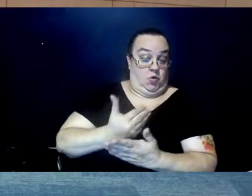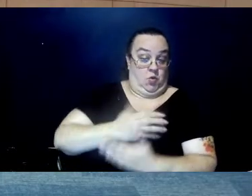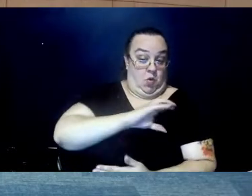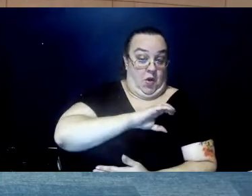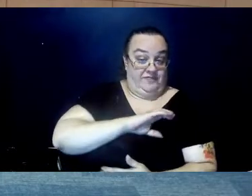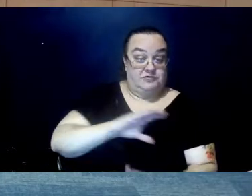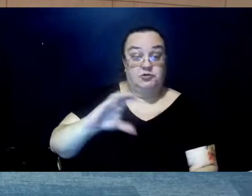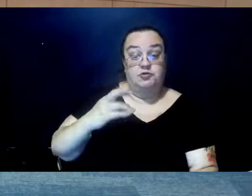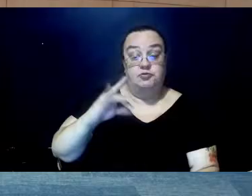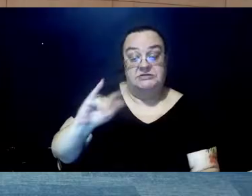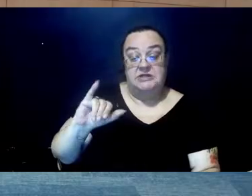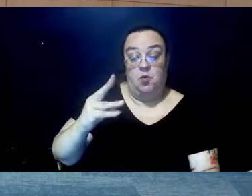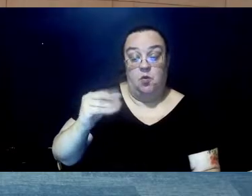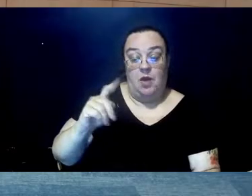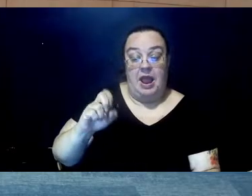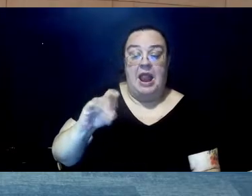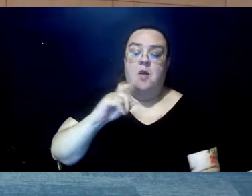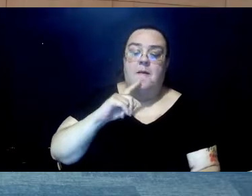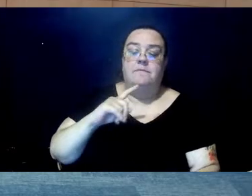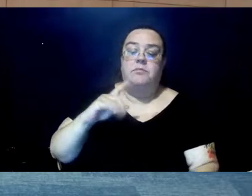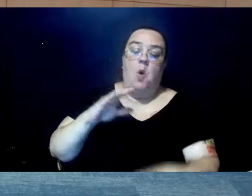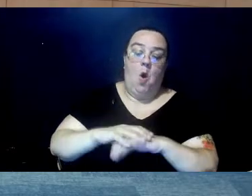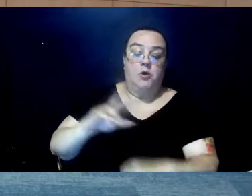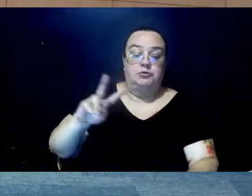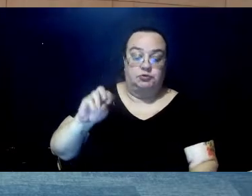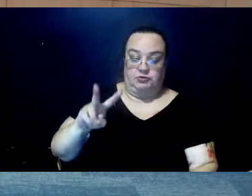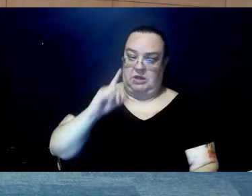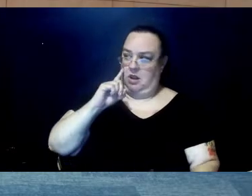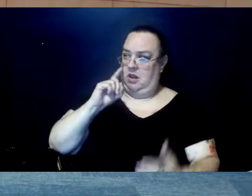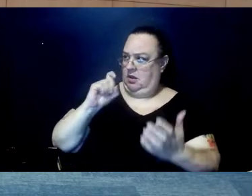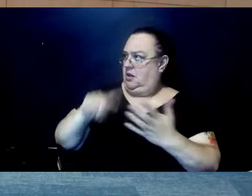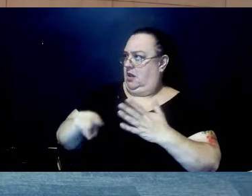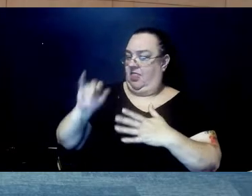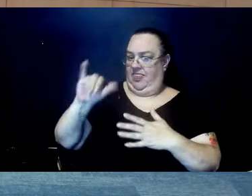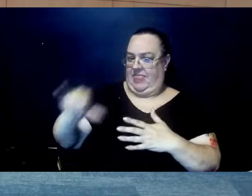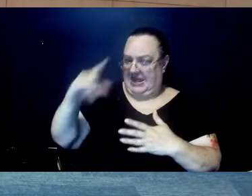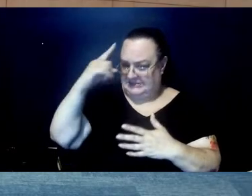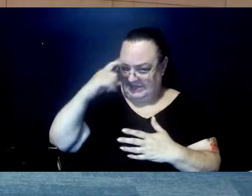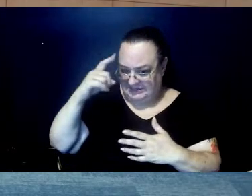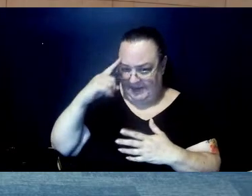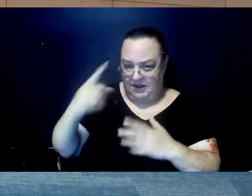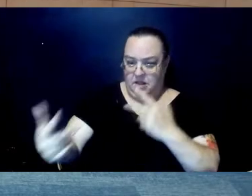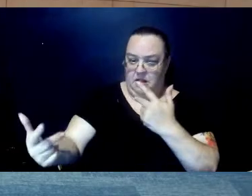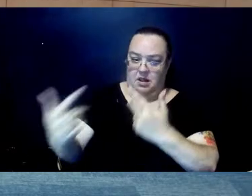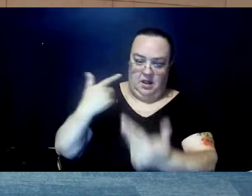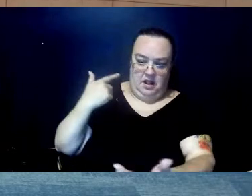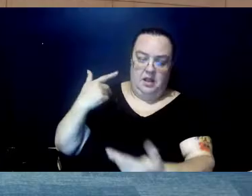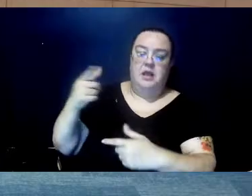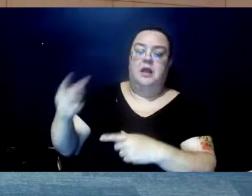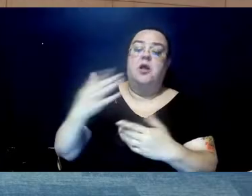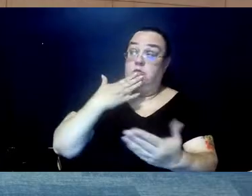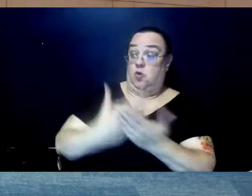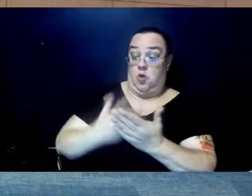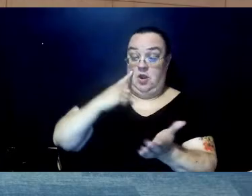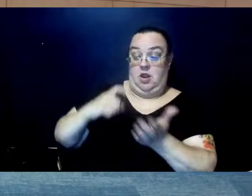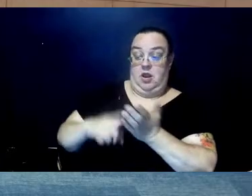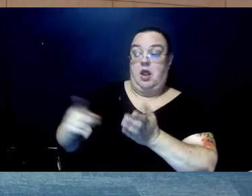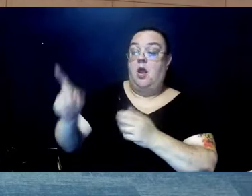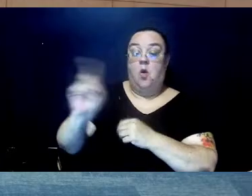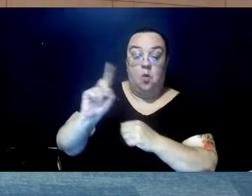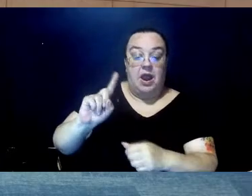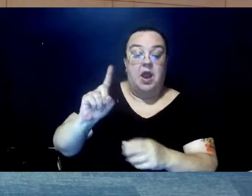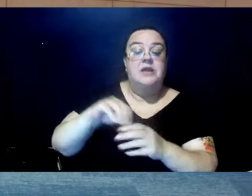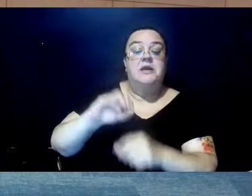she observed the suspect vehicle pass her going the other direction. A very good observation. When she located the vehicle in the Cheverly Station Apartments, it was